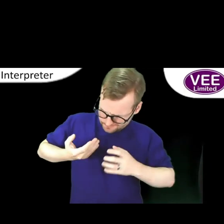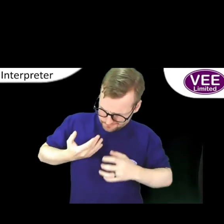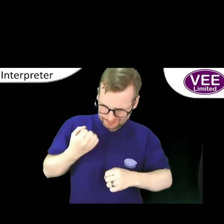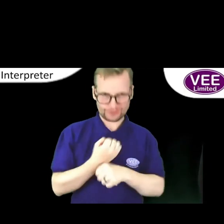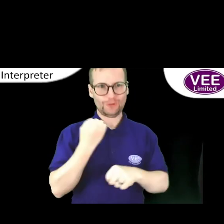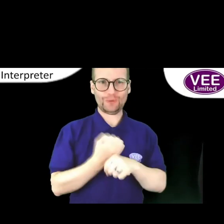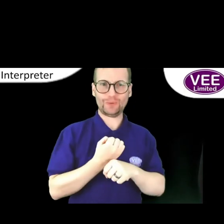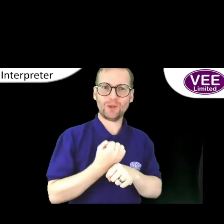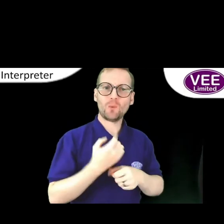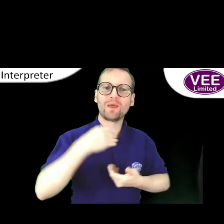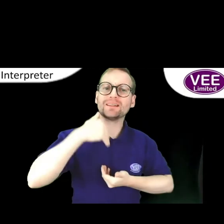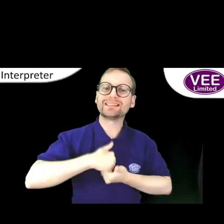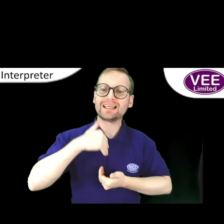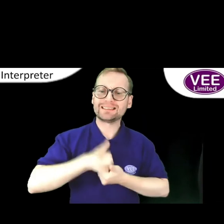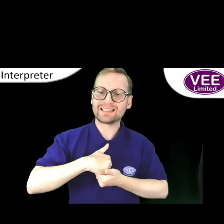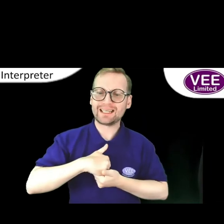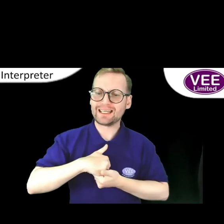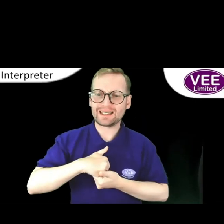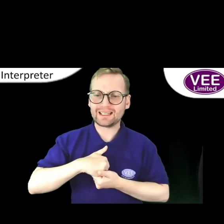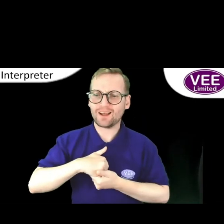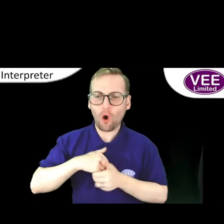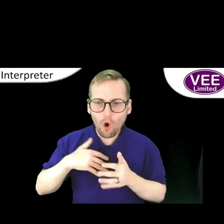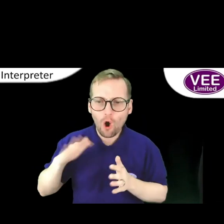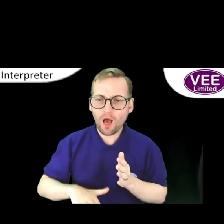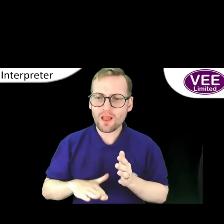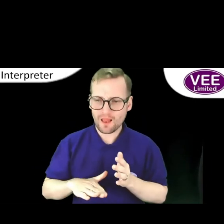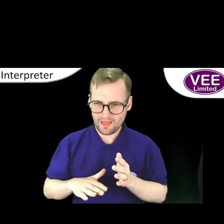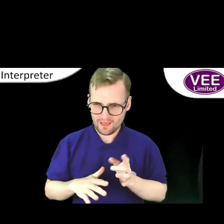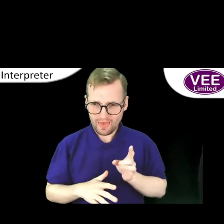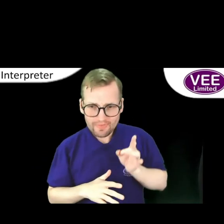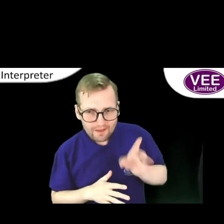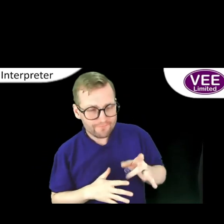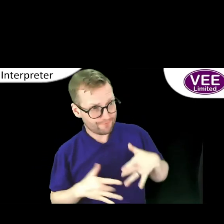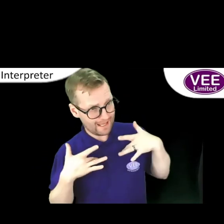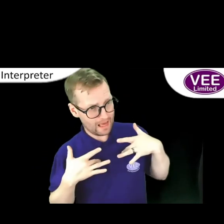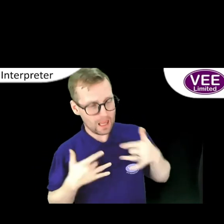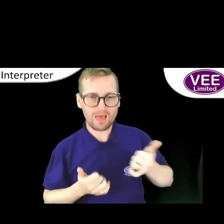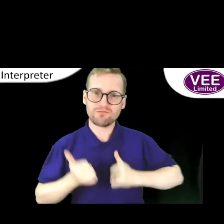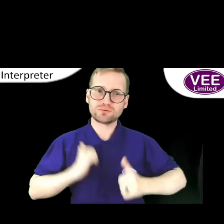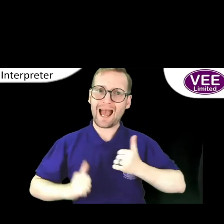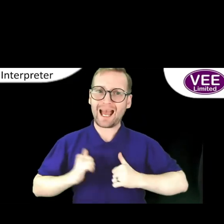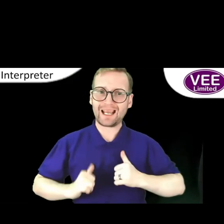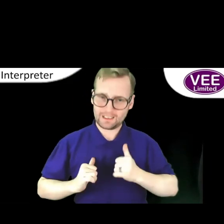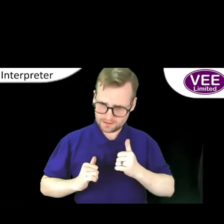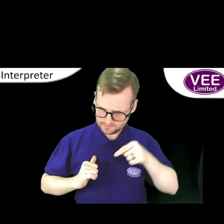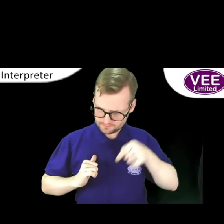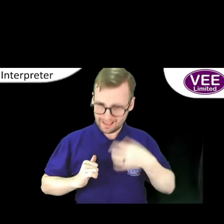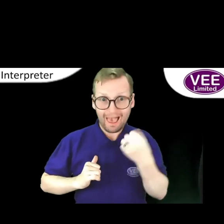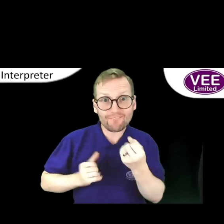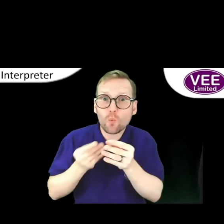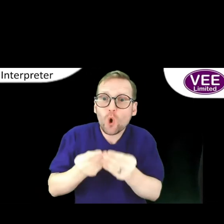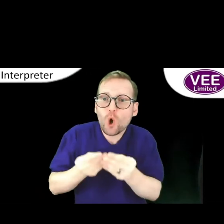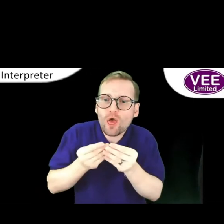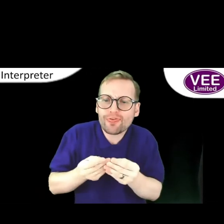their dignities and all that, the pith of sense and pride o'er a